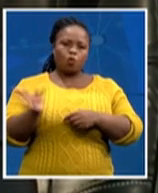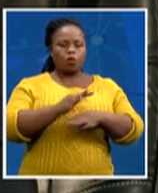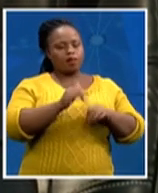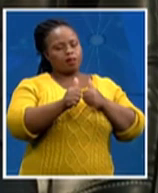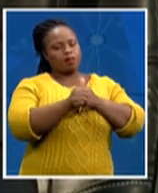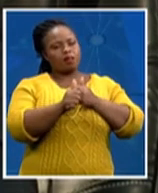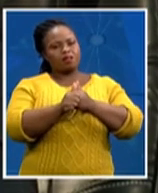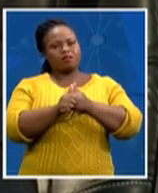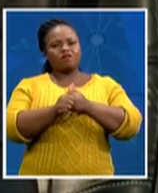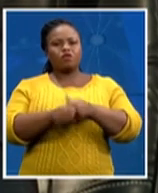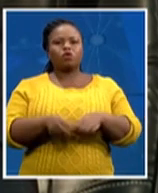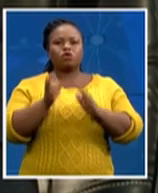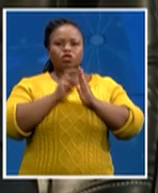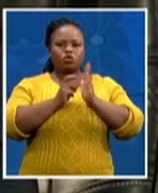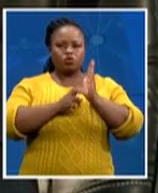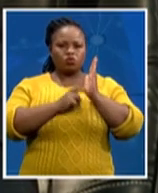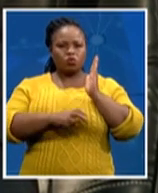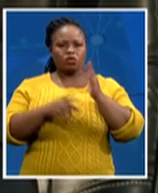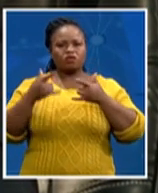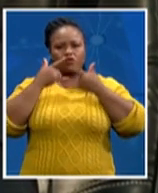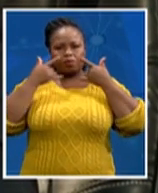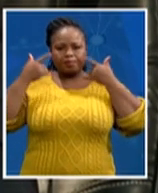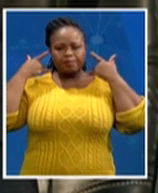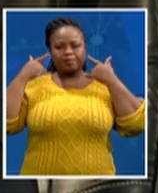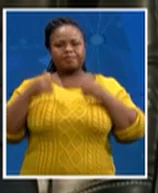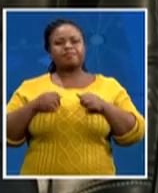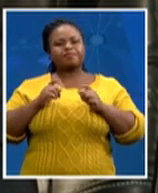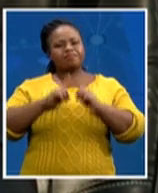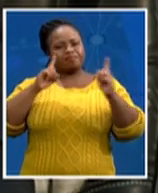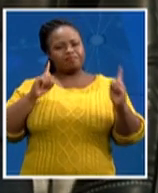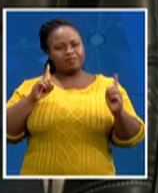and go to vaccinate when our turn comes. I thank you.